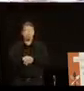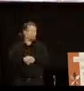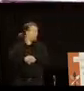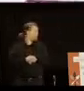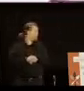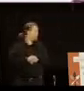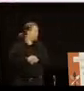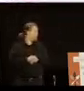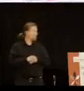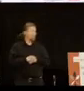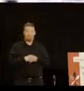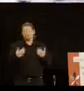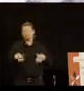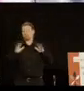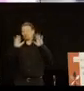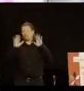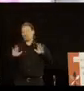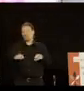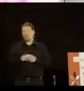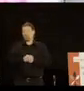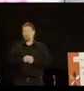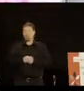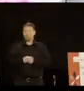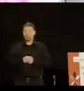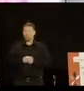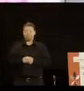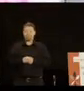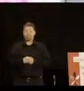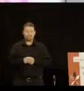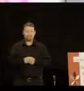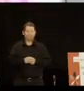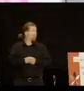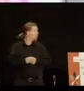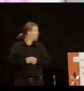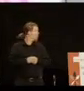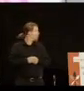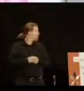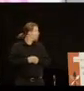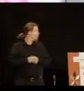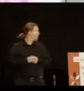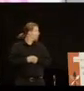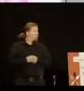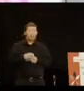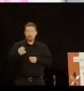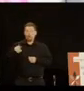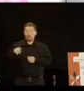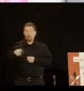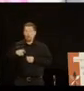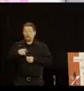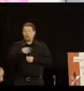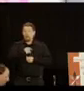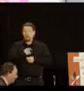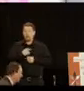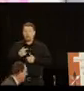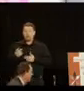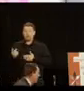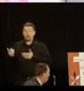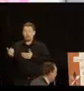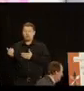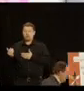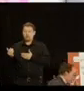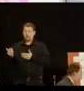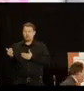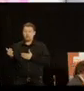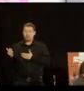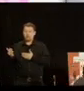so wonderful to have you. All right, well, we are about to bring this whole thing in for landing, but